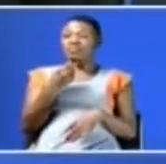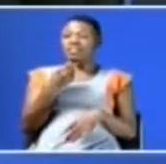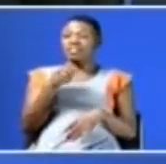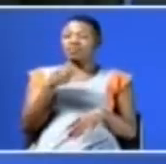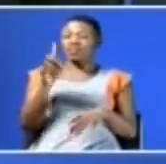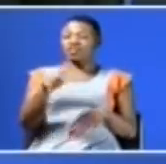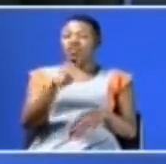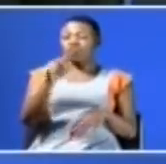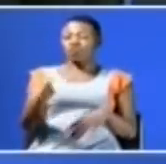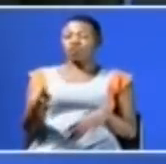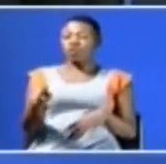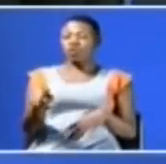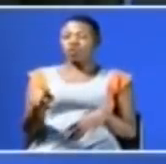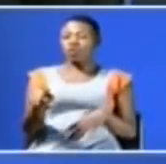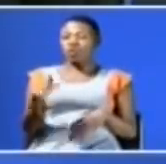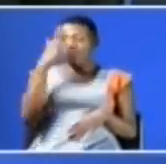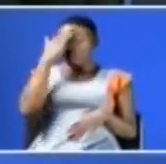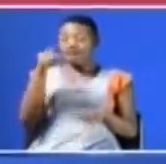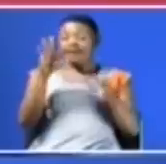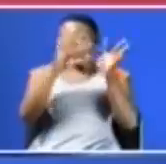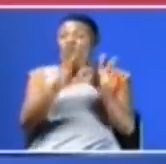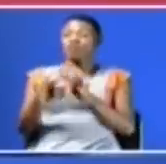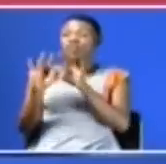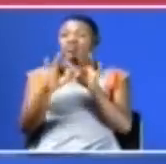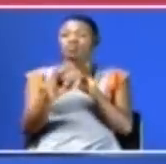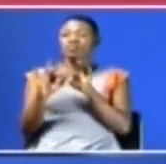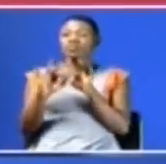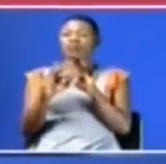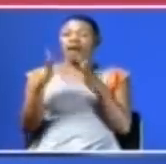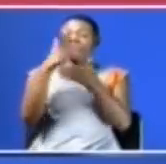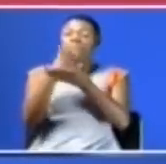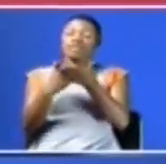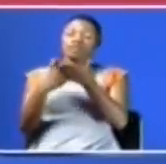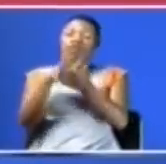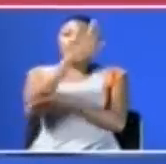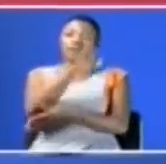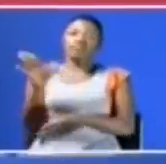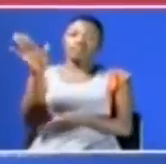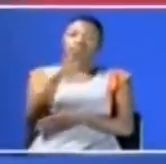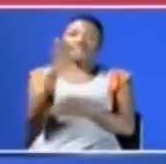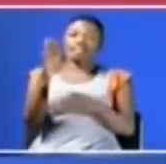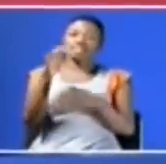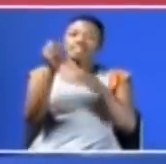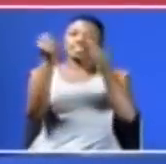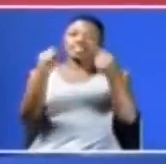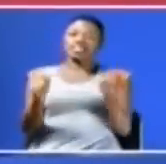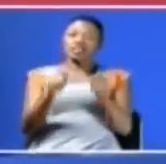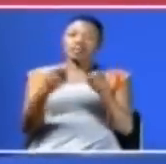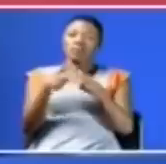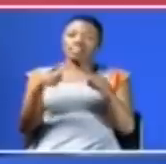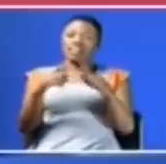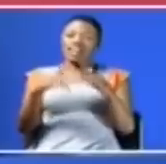because coalitions are creatures of parliamentary systems, and they are